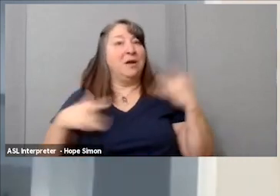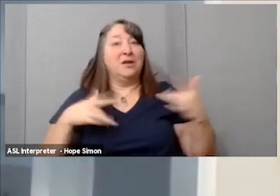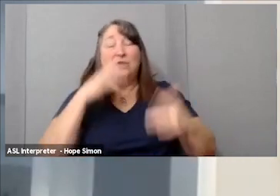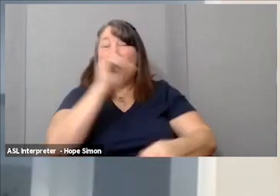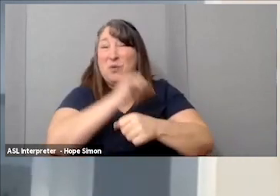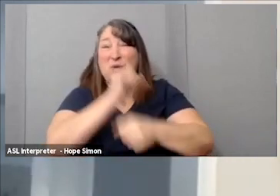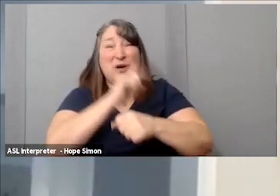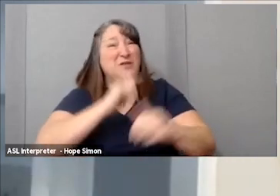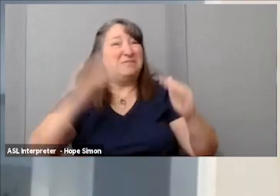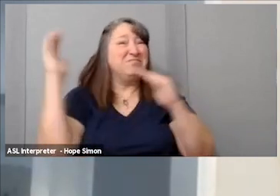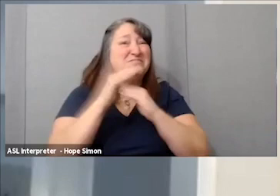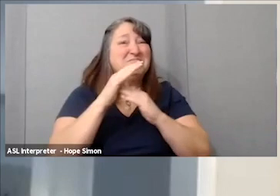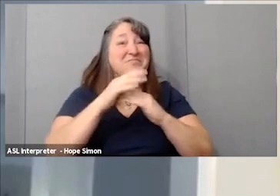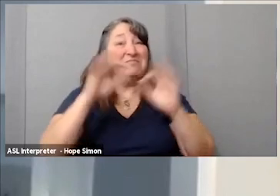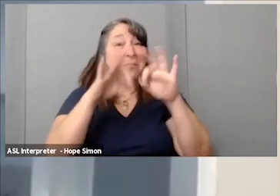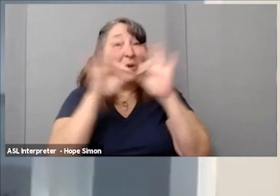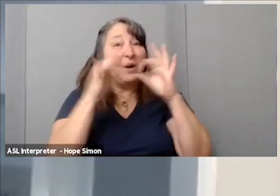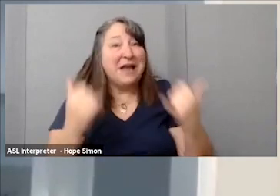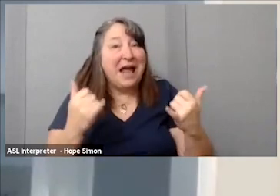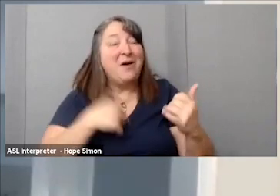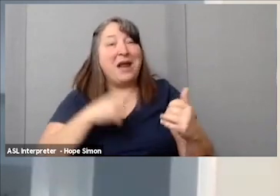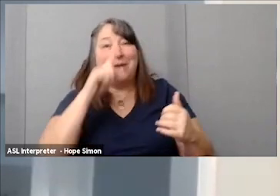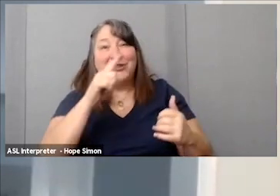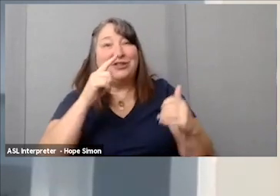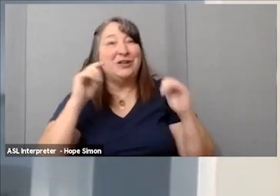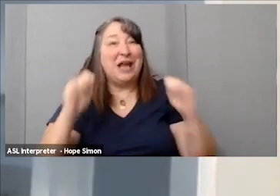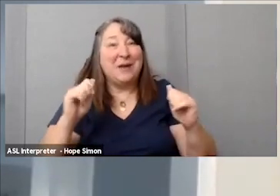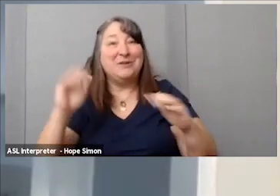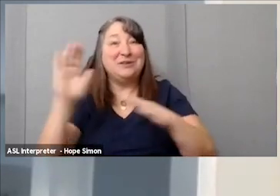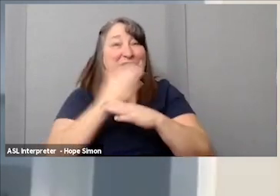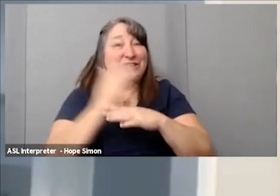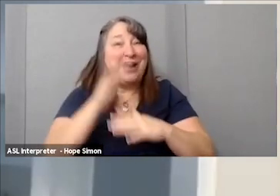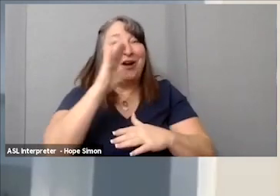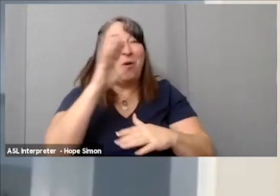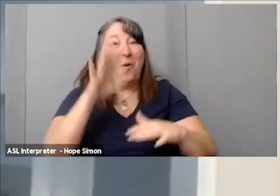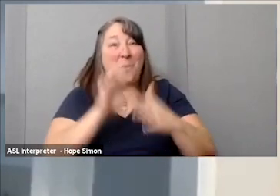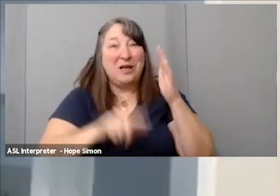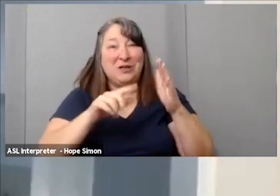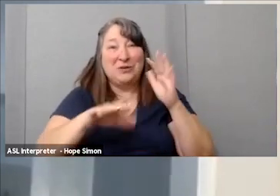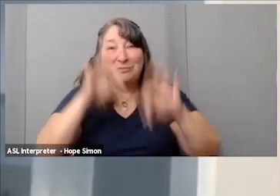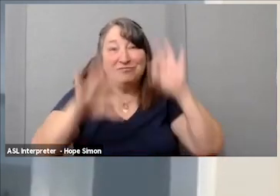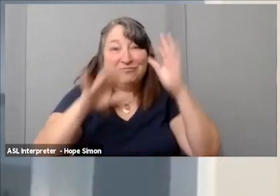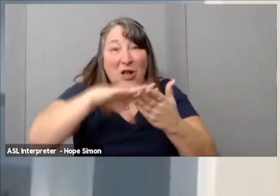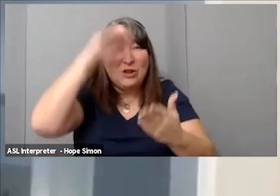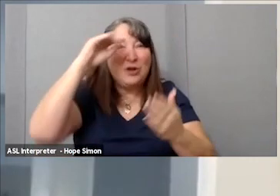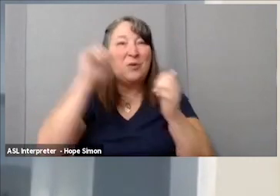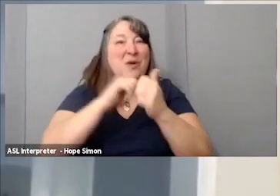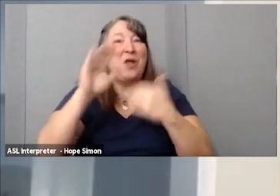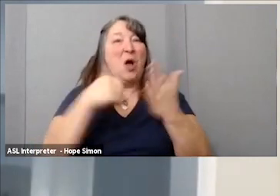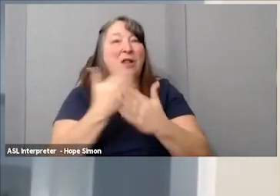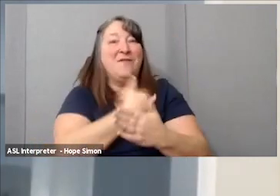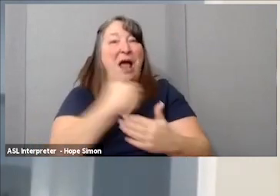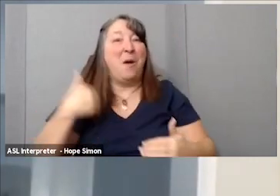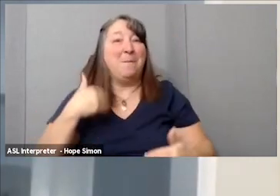I'm thrilled to be able to share your findings with all of our members who are joining online today. I have to say, we are also very honored